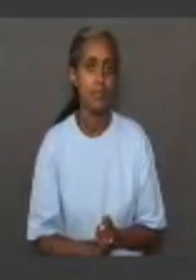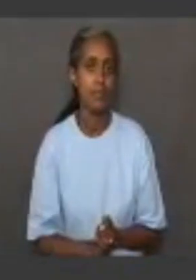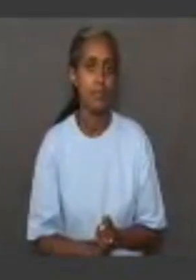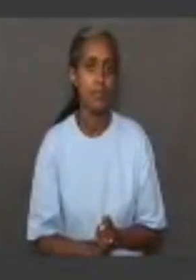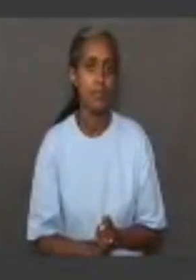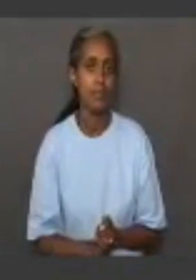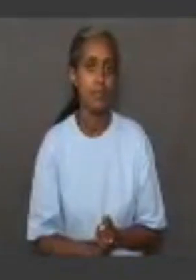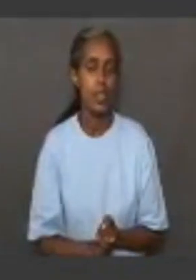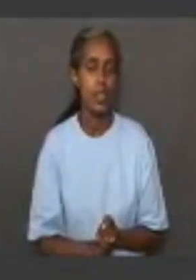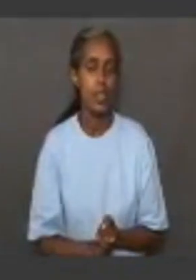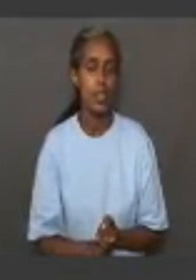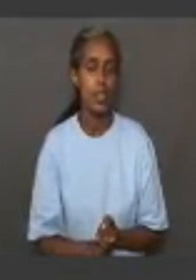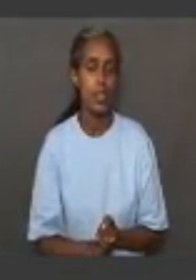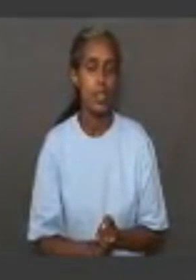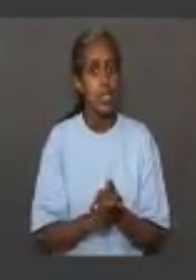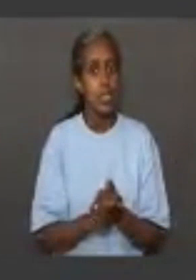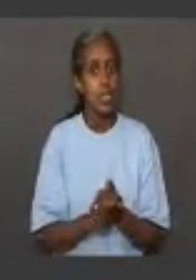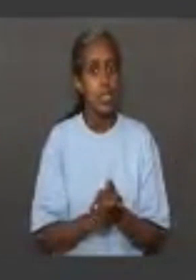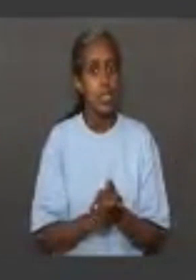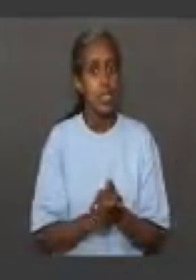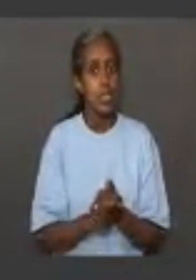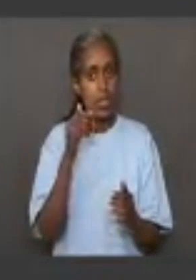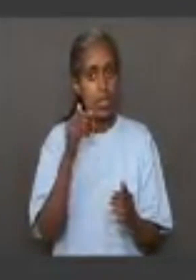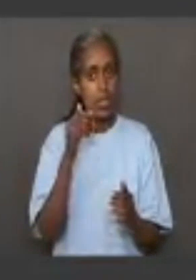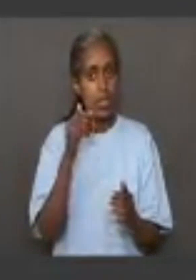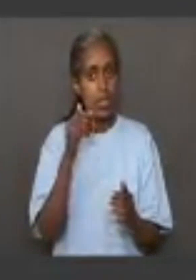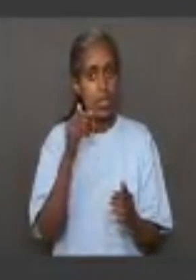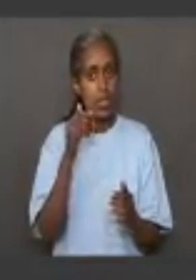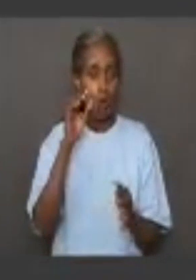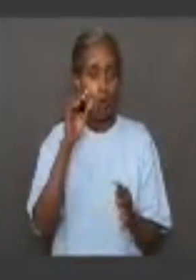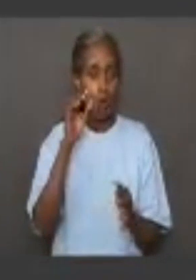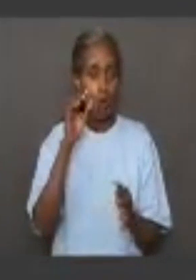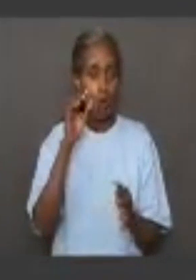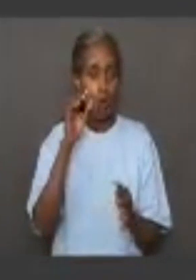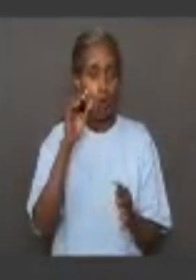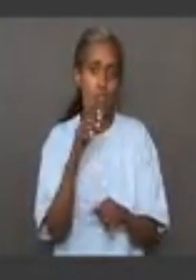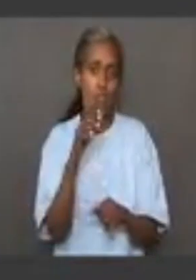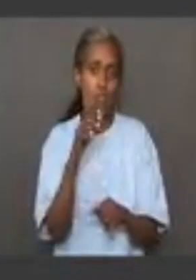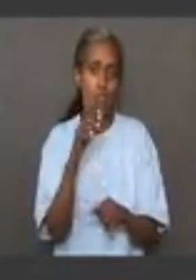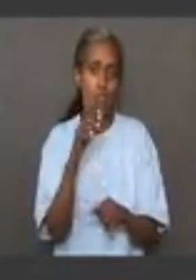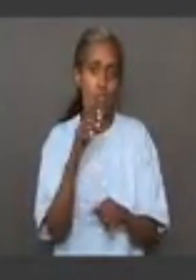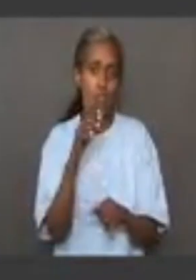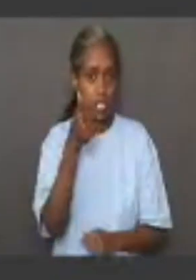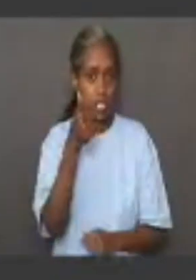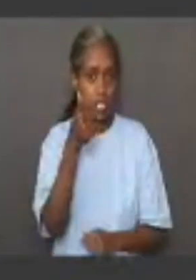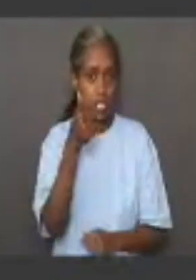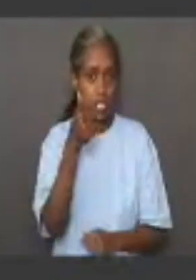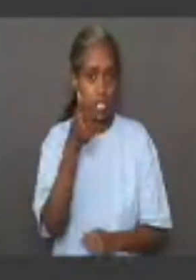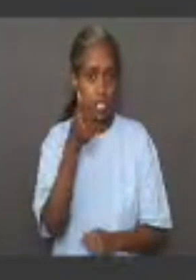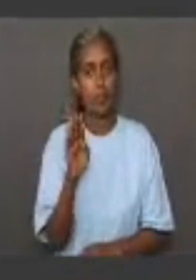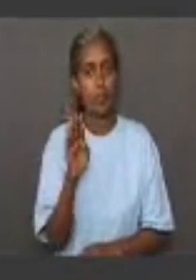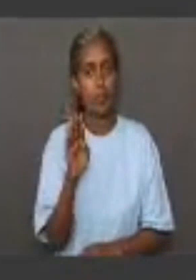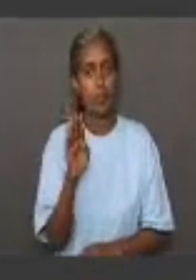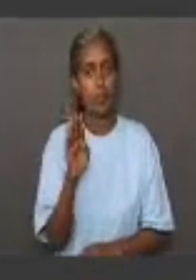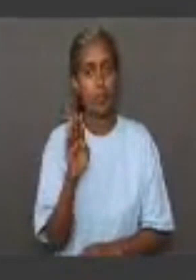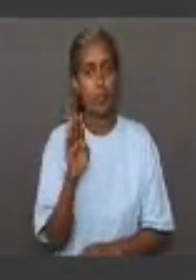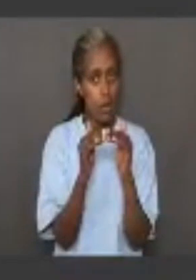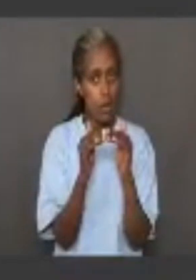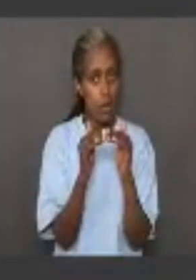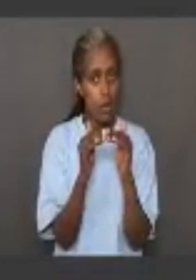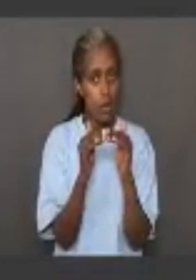The absolute complement of the intersection of A and B equals